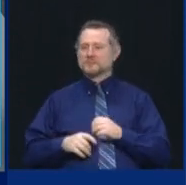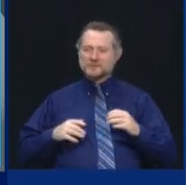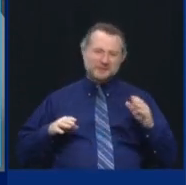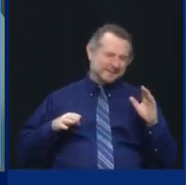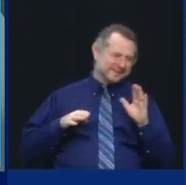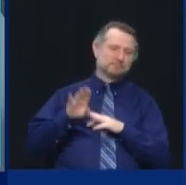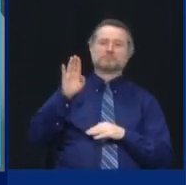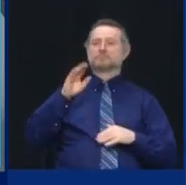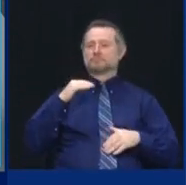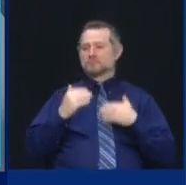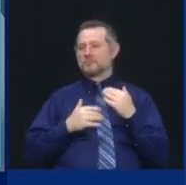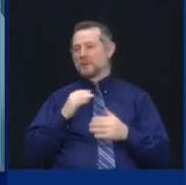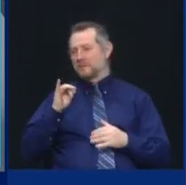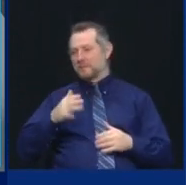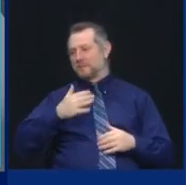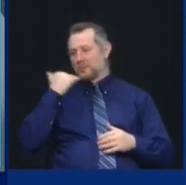world.